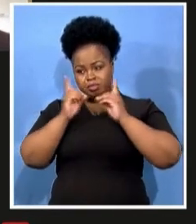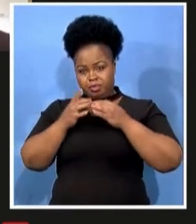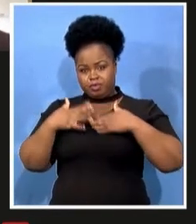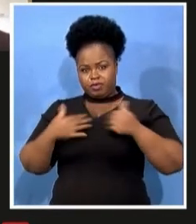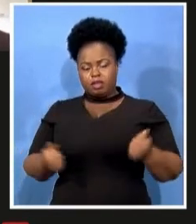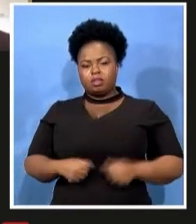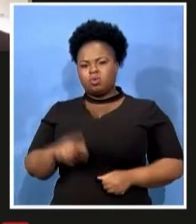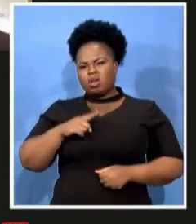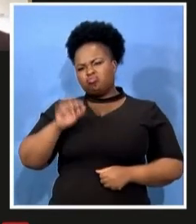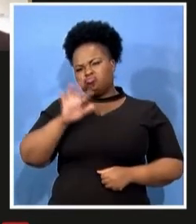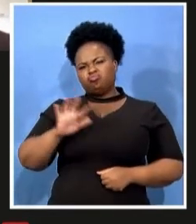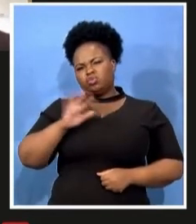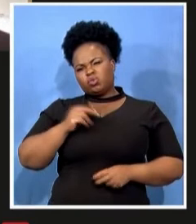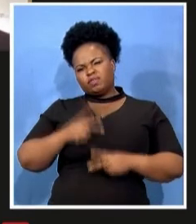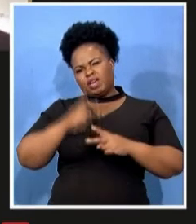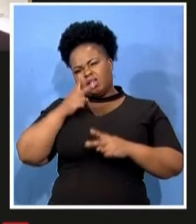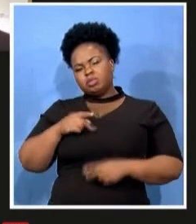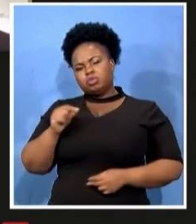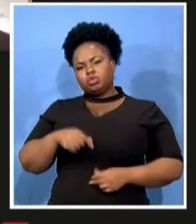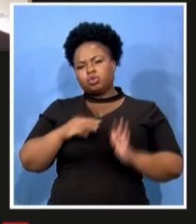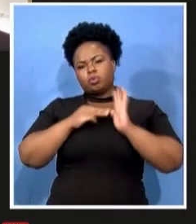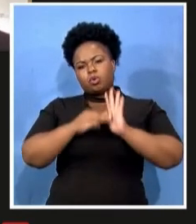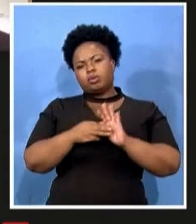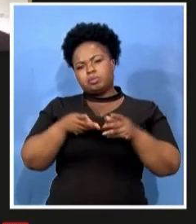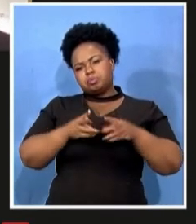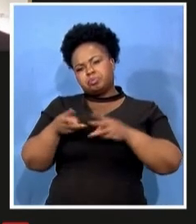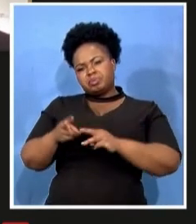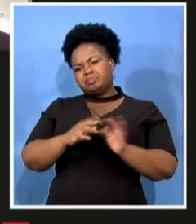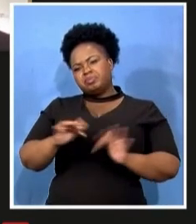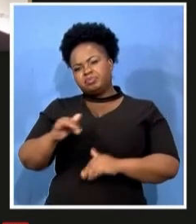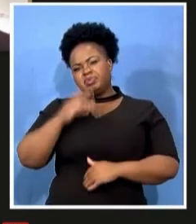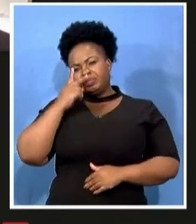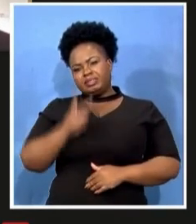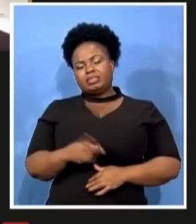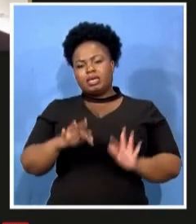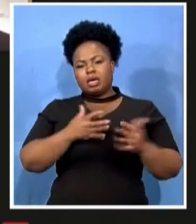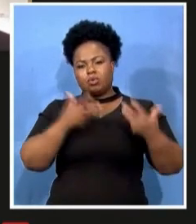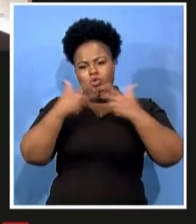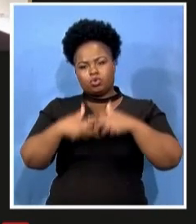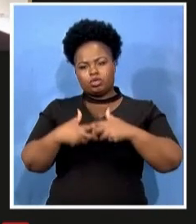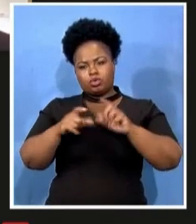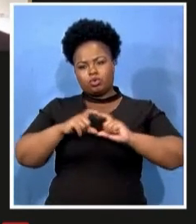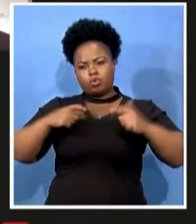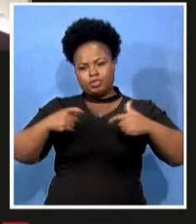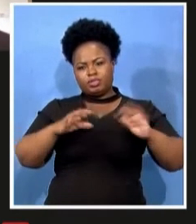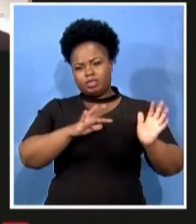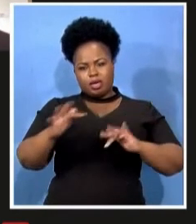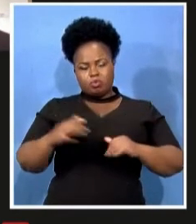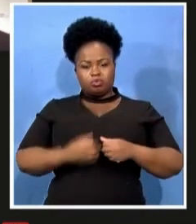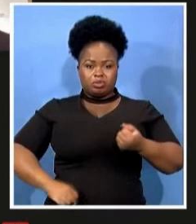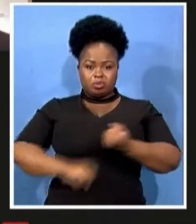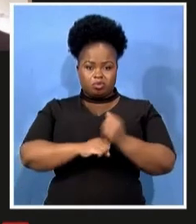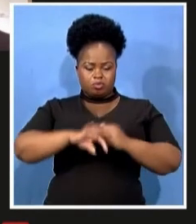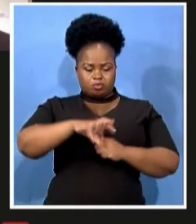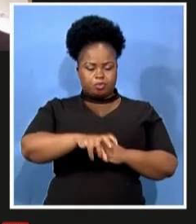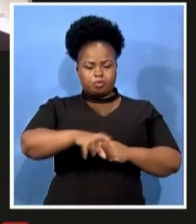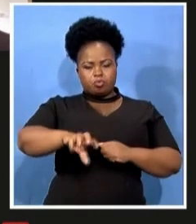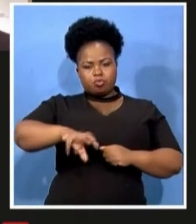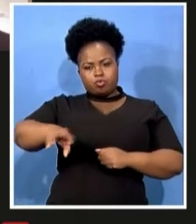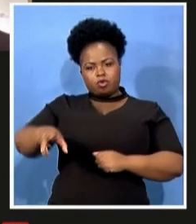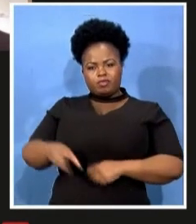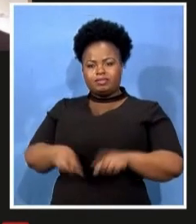model and establishing coordinating committees and also supporting the provinces. The same thing with the provinces. They've got to also do a